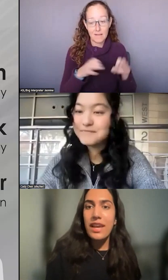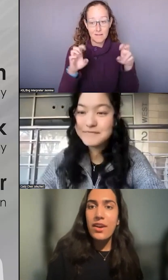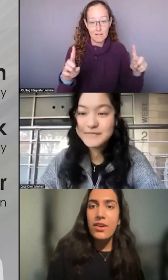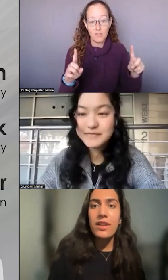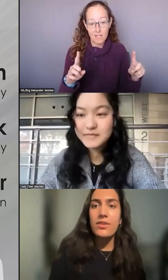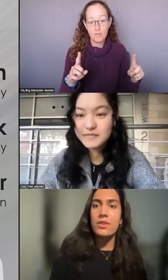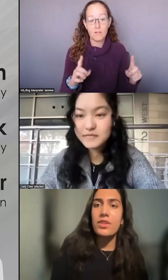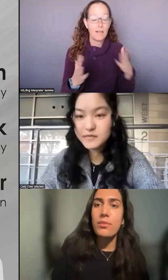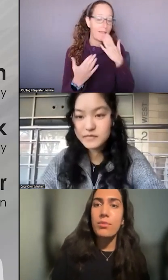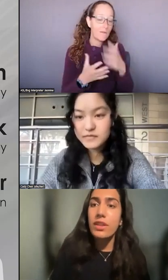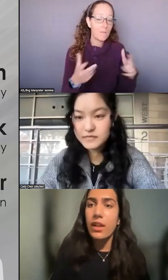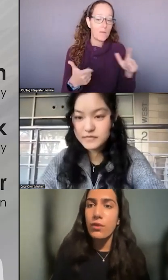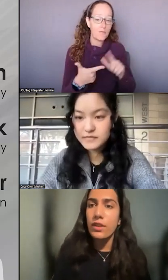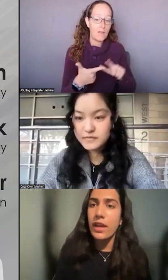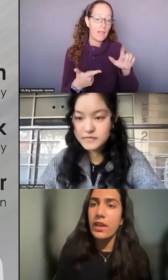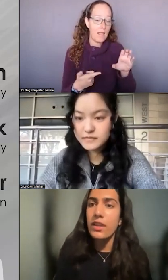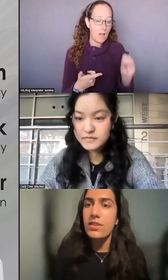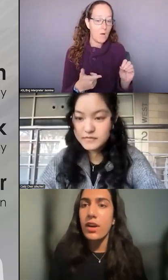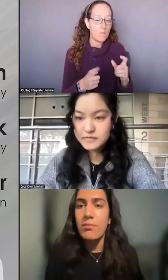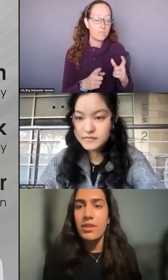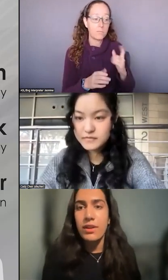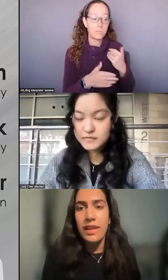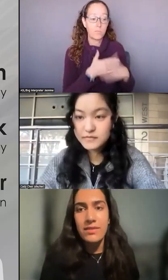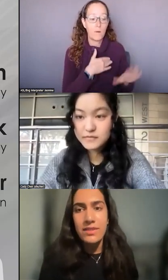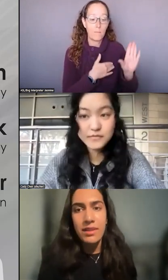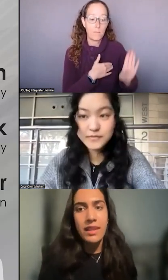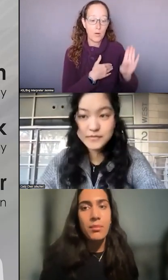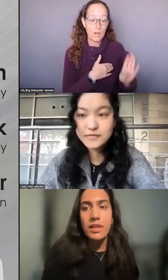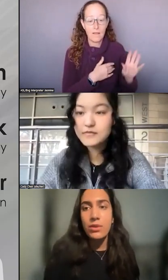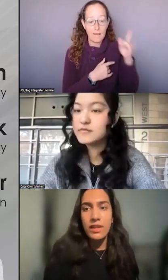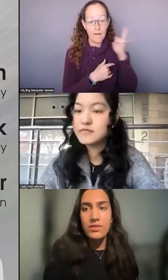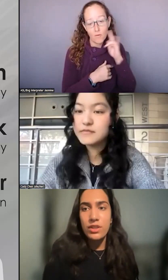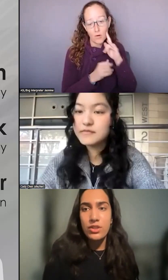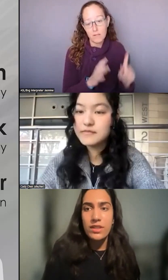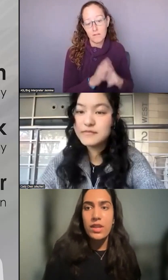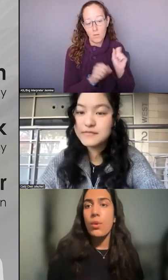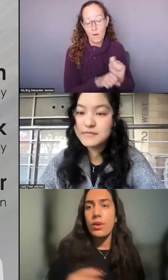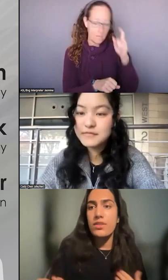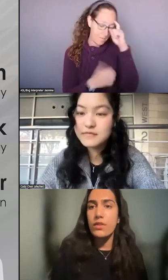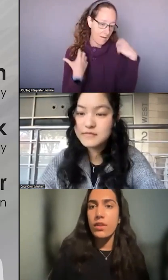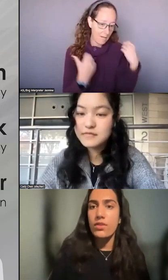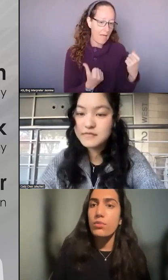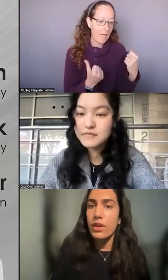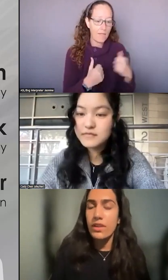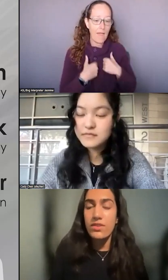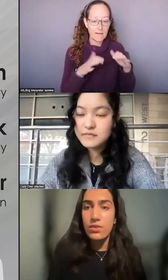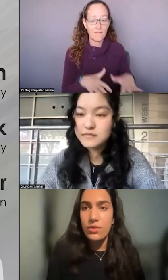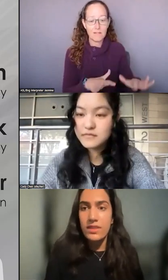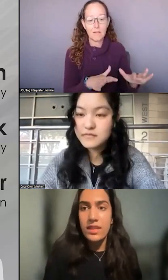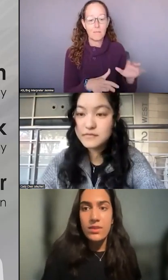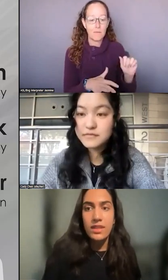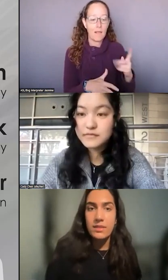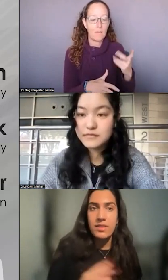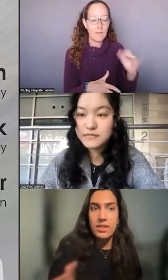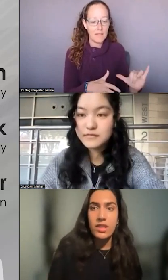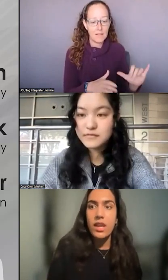introduce Leo. Leo is originally from Berkeley, California, and got his start in mental health activism in Albany Unified School District, where he served on the school board as a student